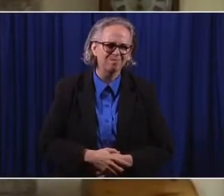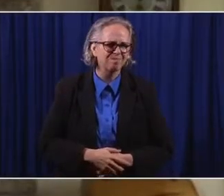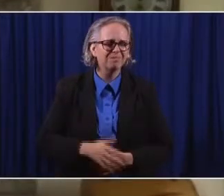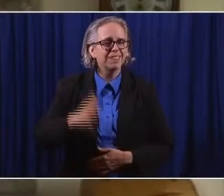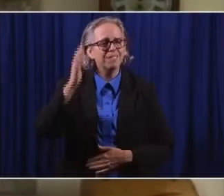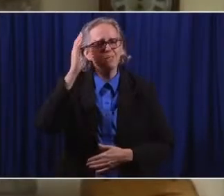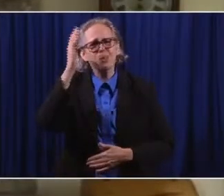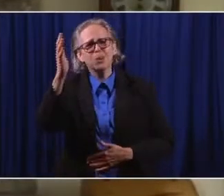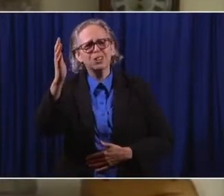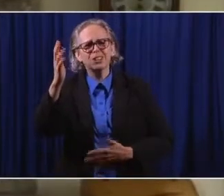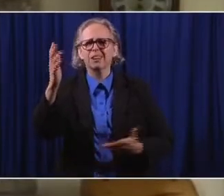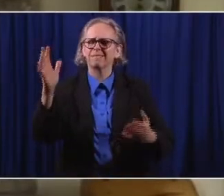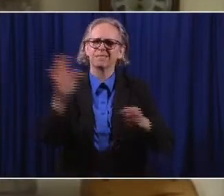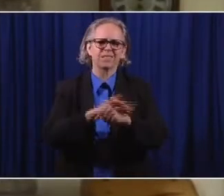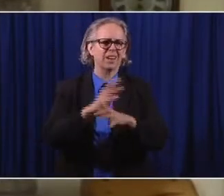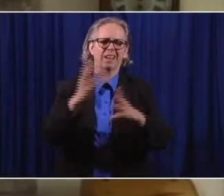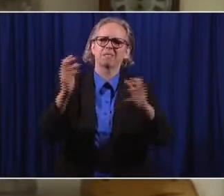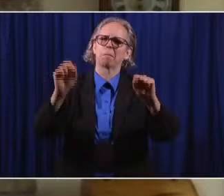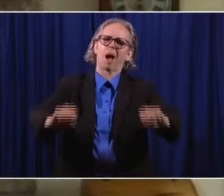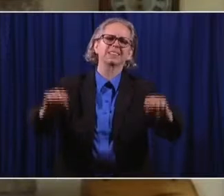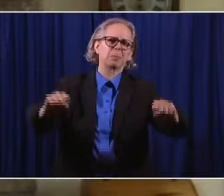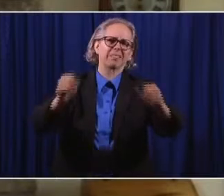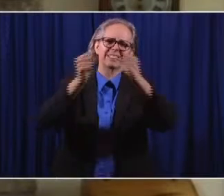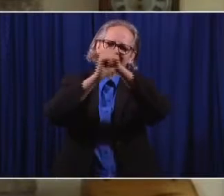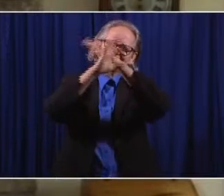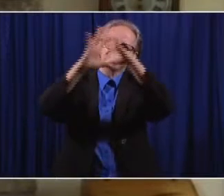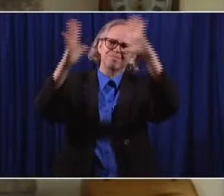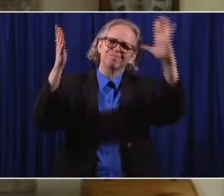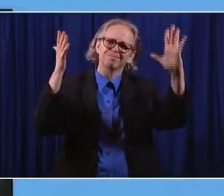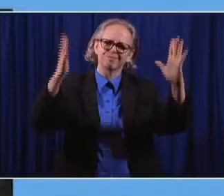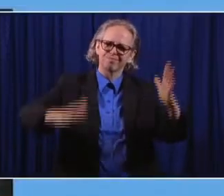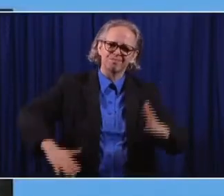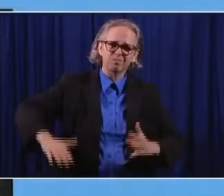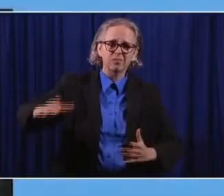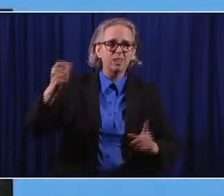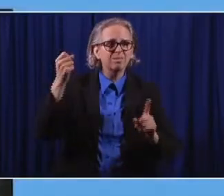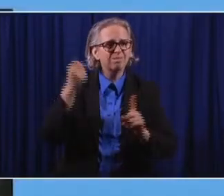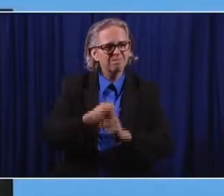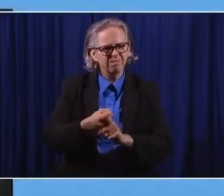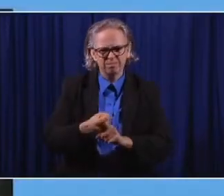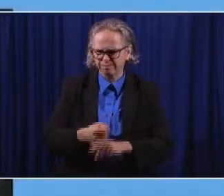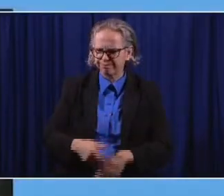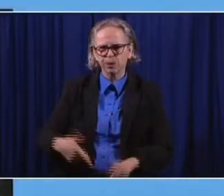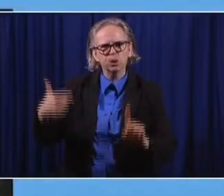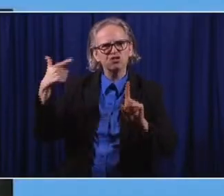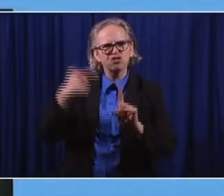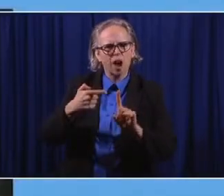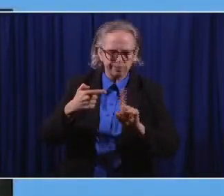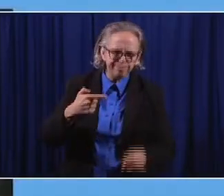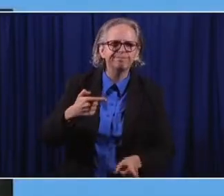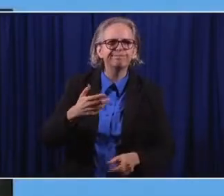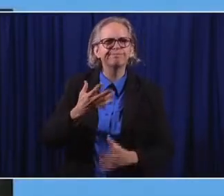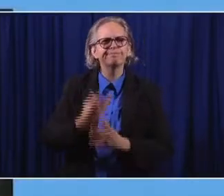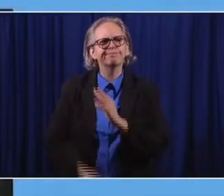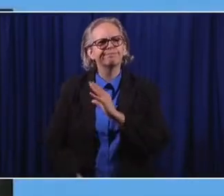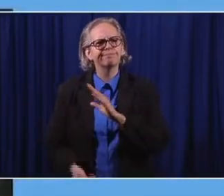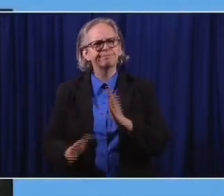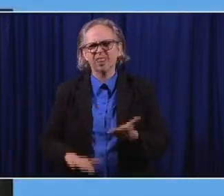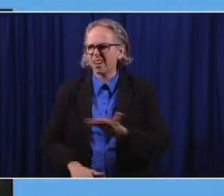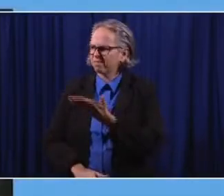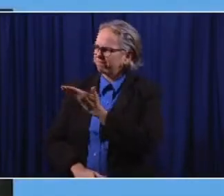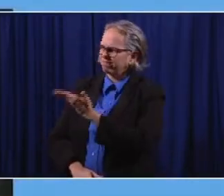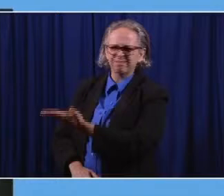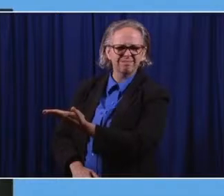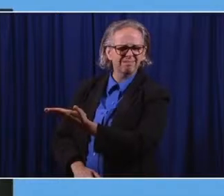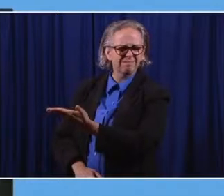possibilities. Yesterday, he was shot to death, gunned down, after someone walked into a home